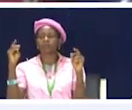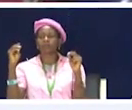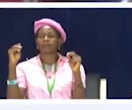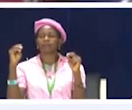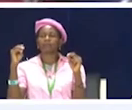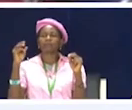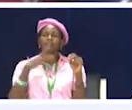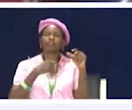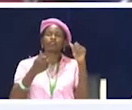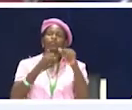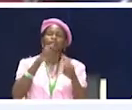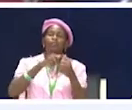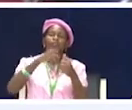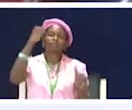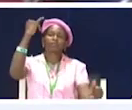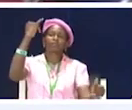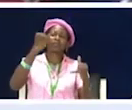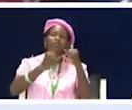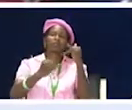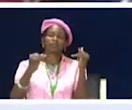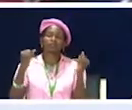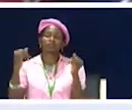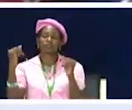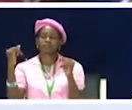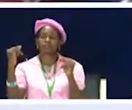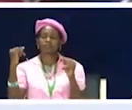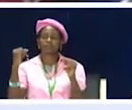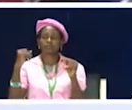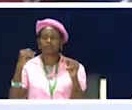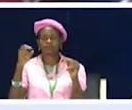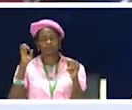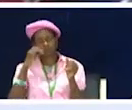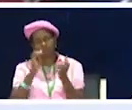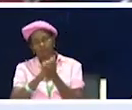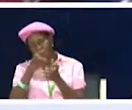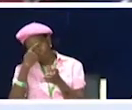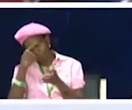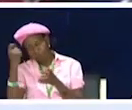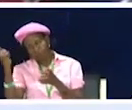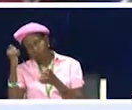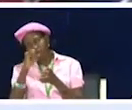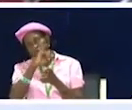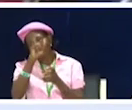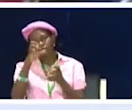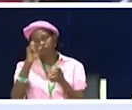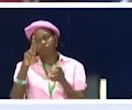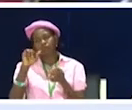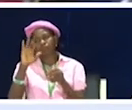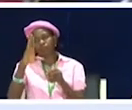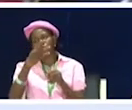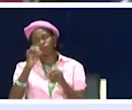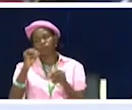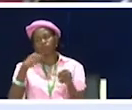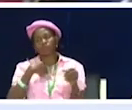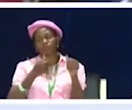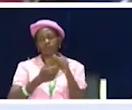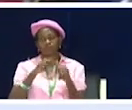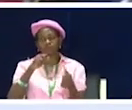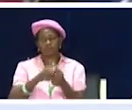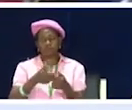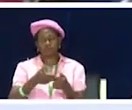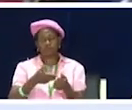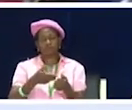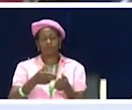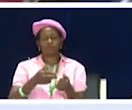And the problems ended. You see, because Jericho had a problem,